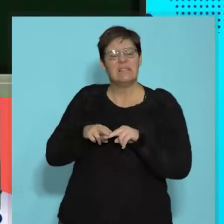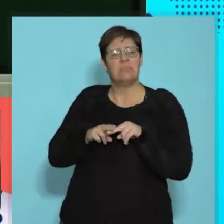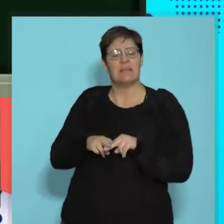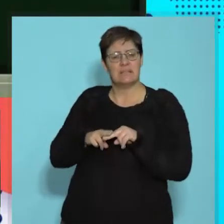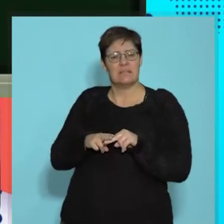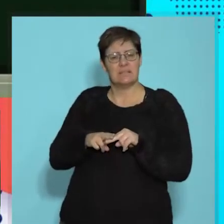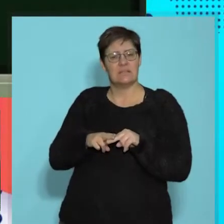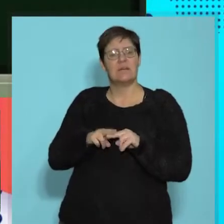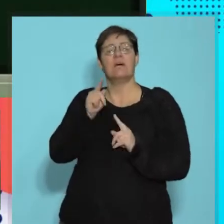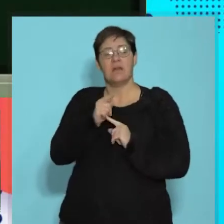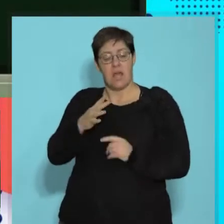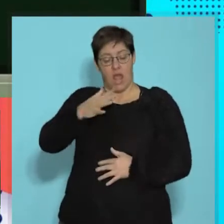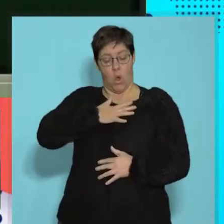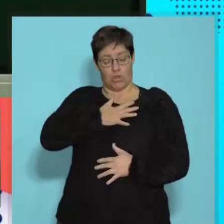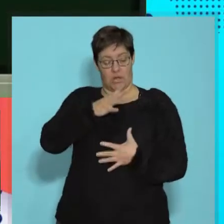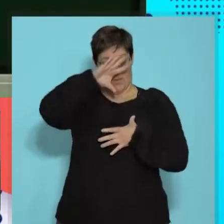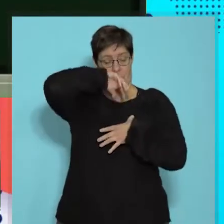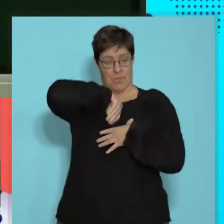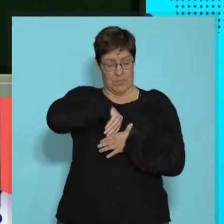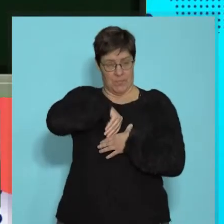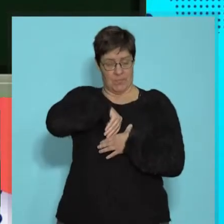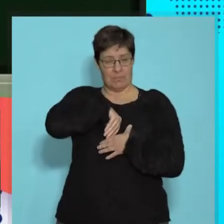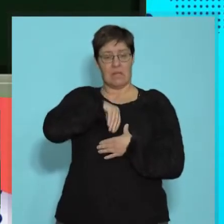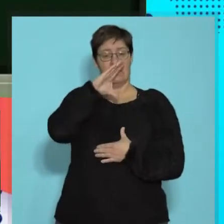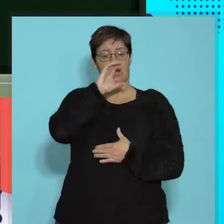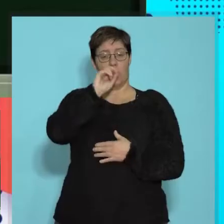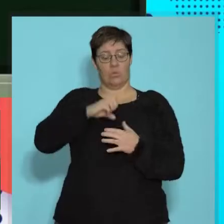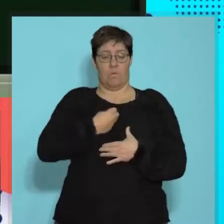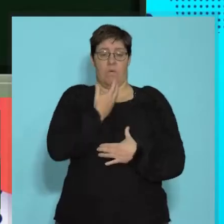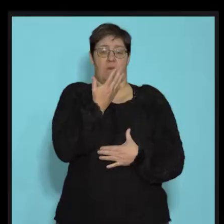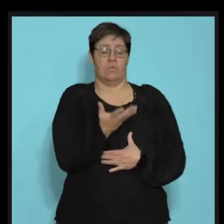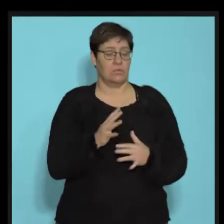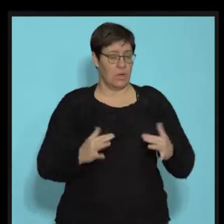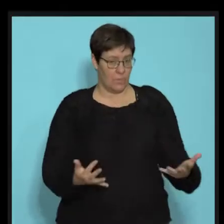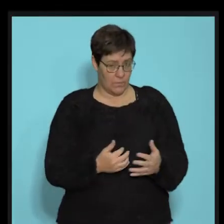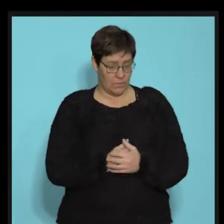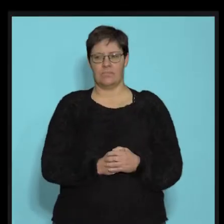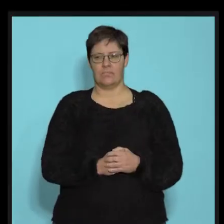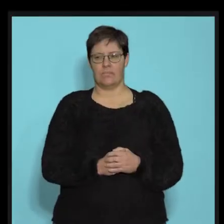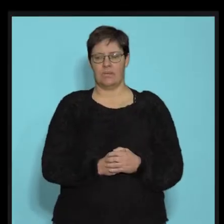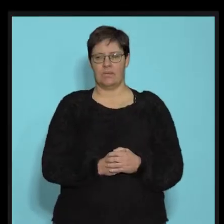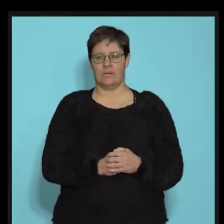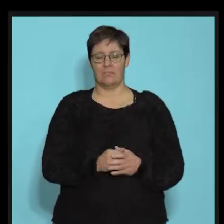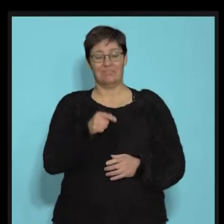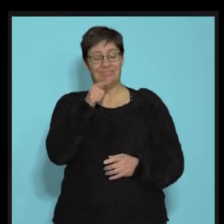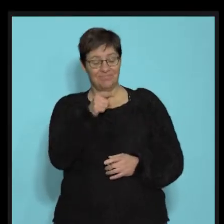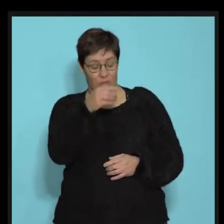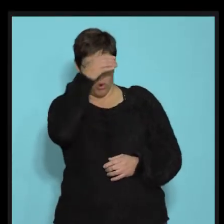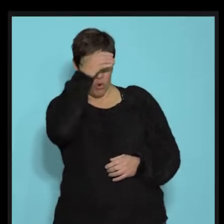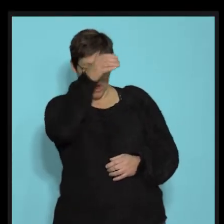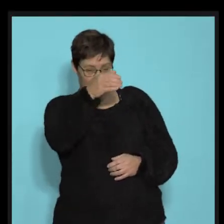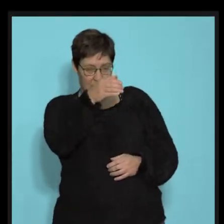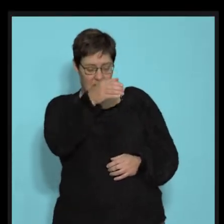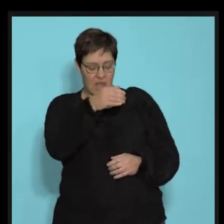an organism is going to get oxygen in and it's going to get carbon dioxide out. Okay, guys, now this whole concept